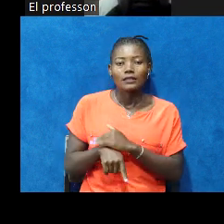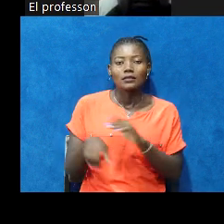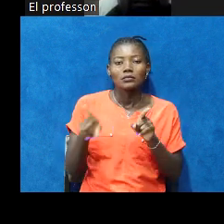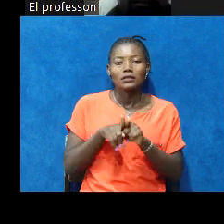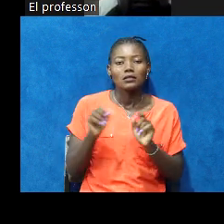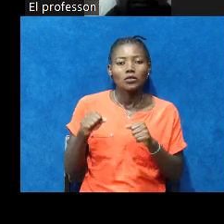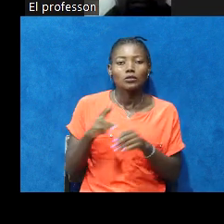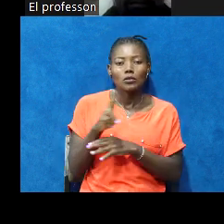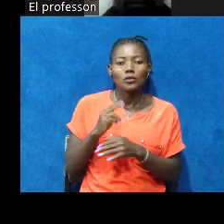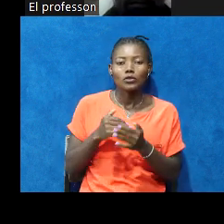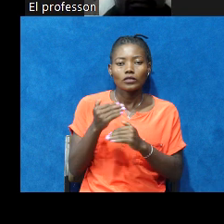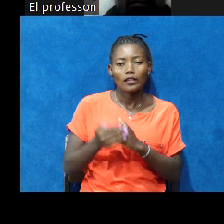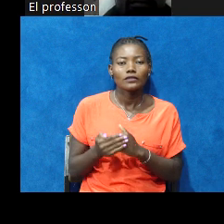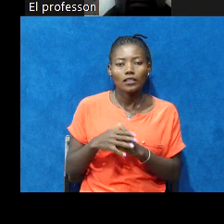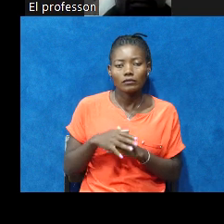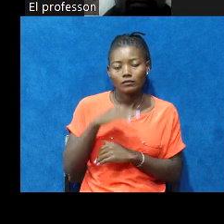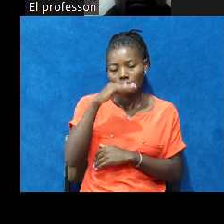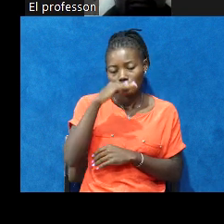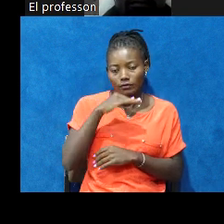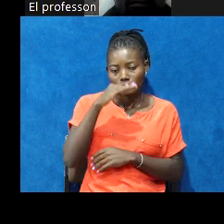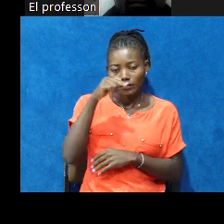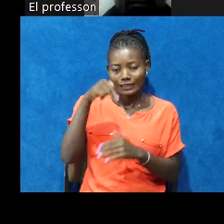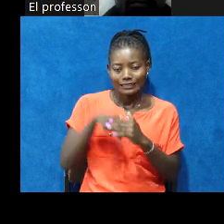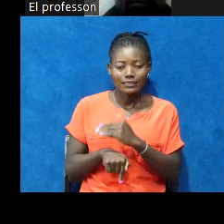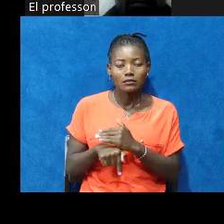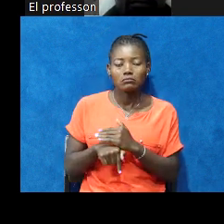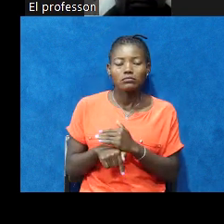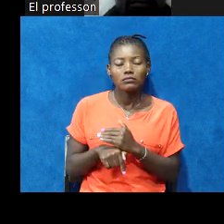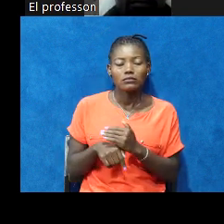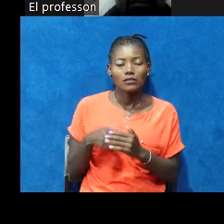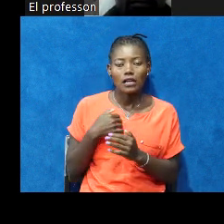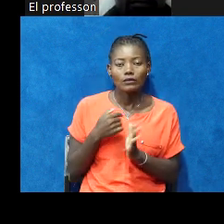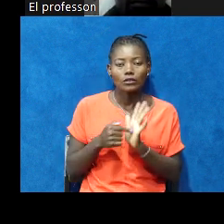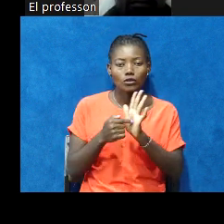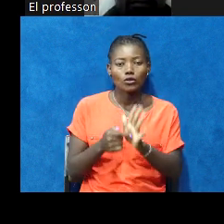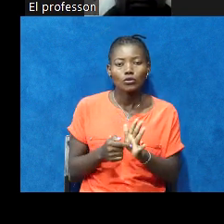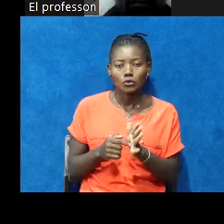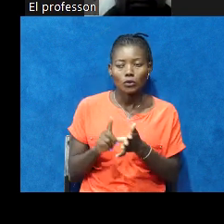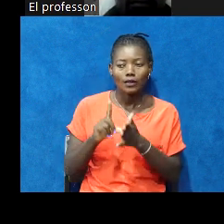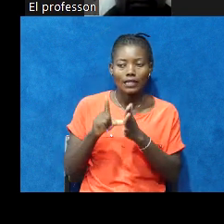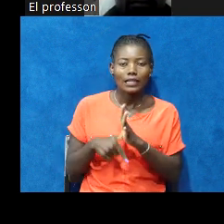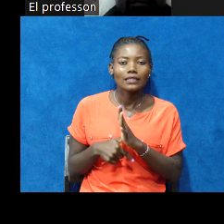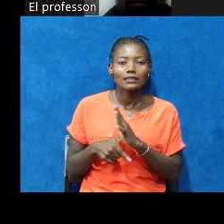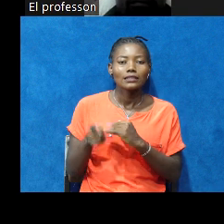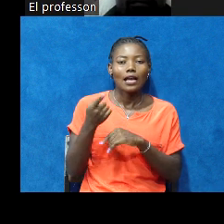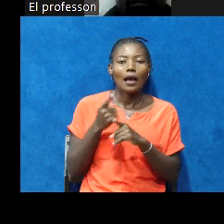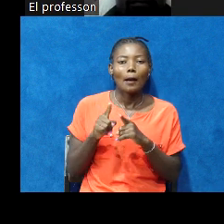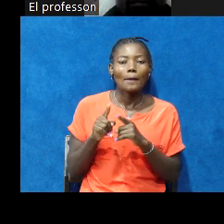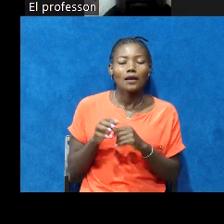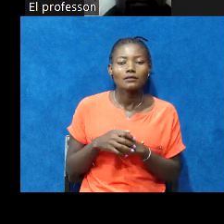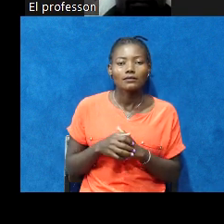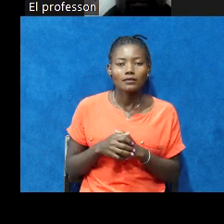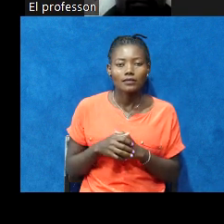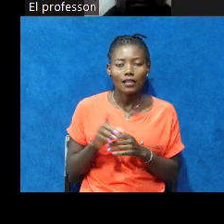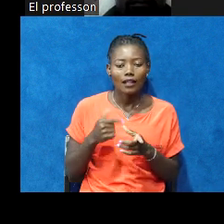also be used after. So taking deep breaths, I will take you all through that in a later session. But